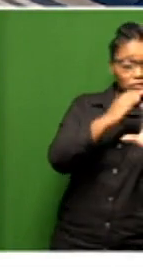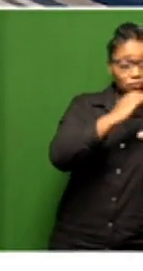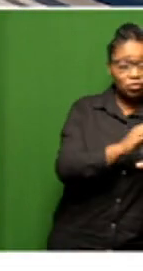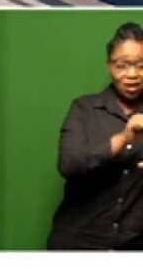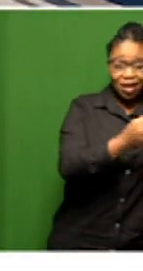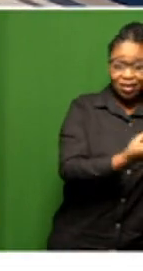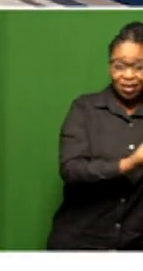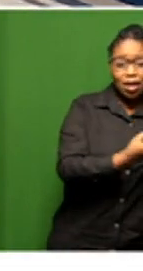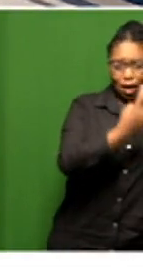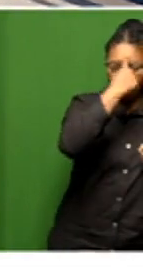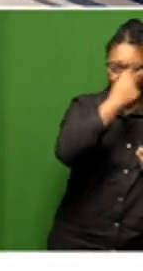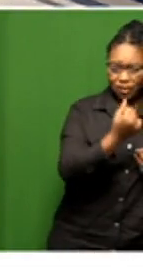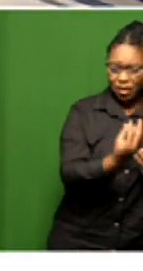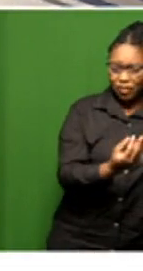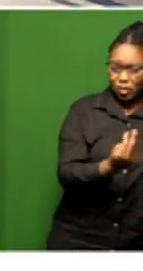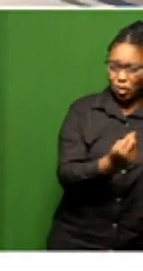new book.